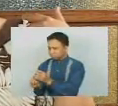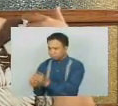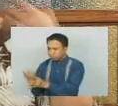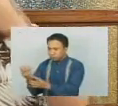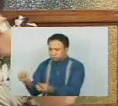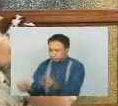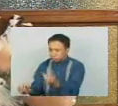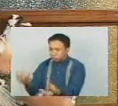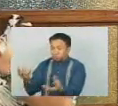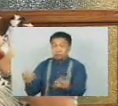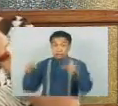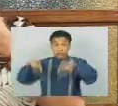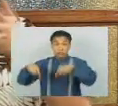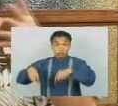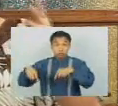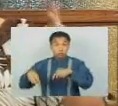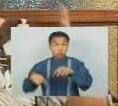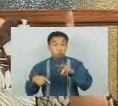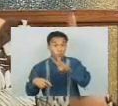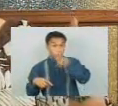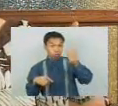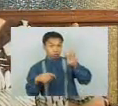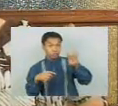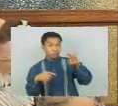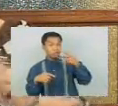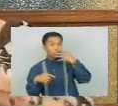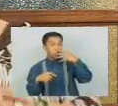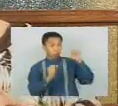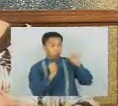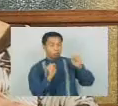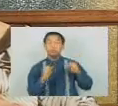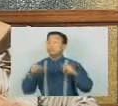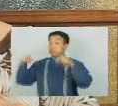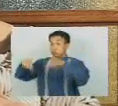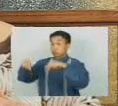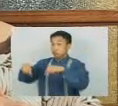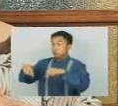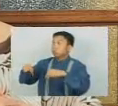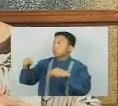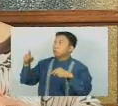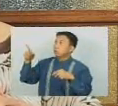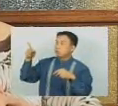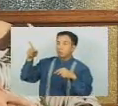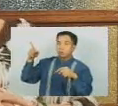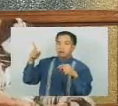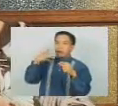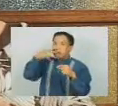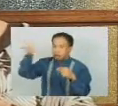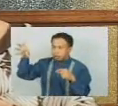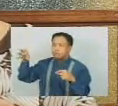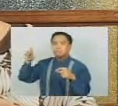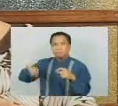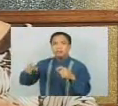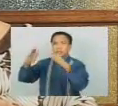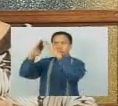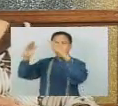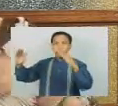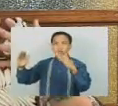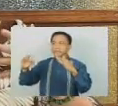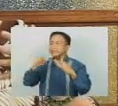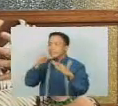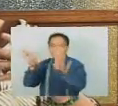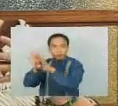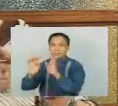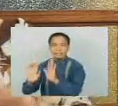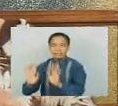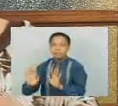lugar. We should not be trapping the heat. We should Yes, aerate mismo. and ventilate the house. So the house should not look the same. We should